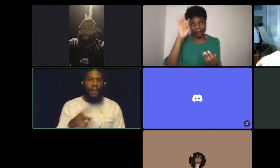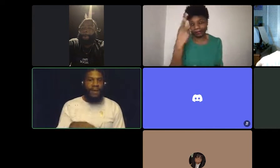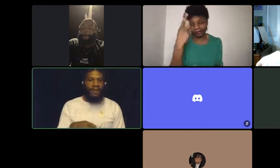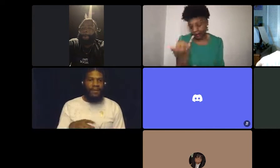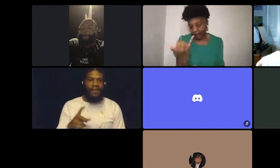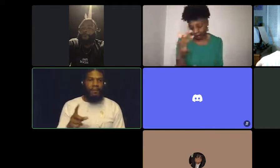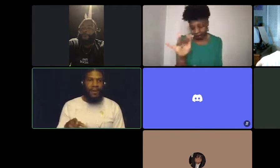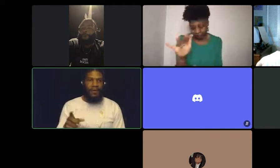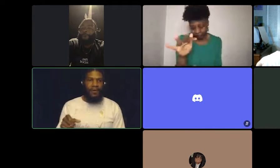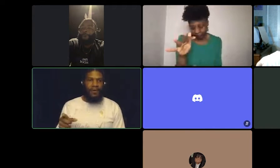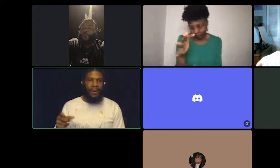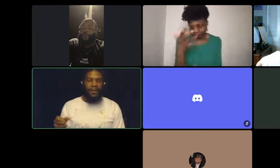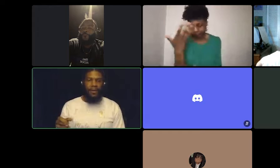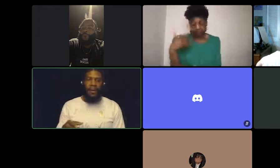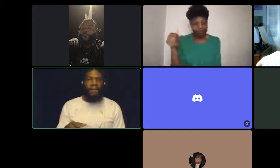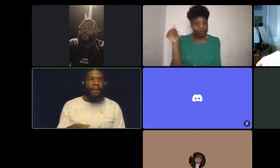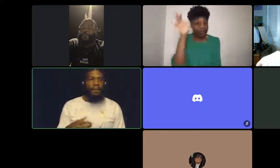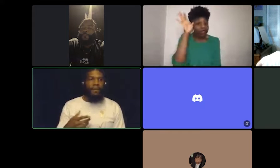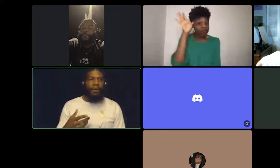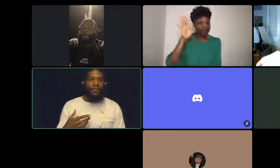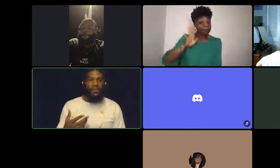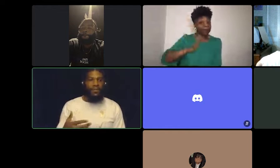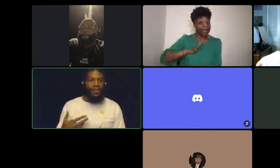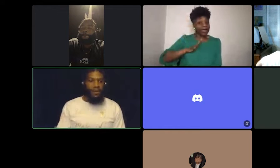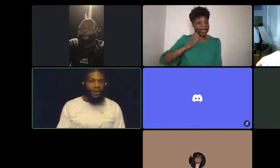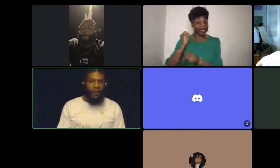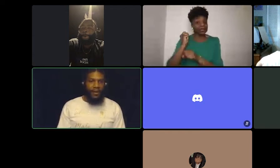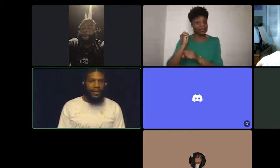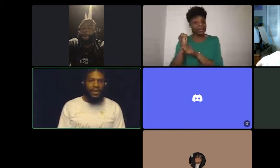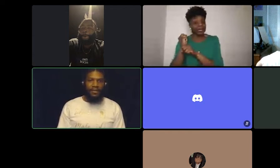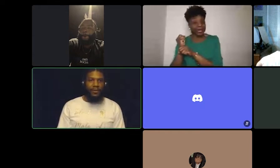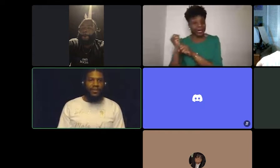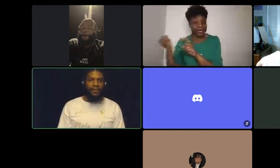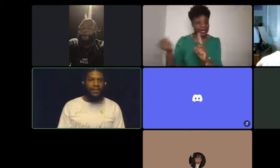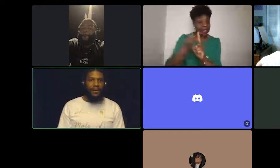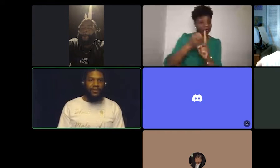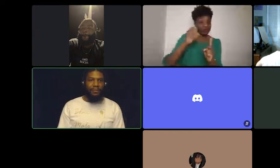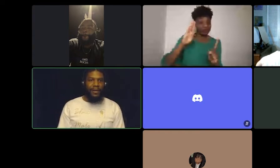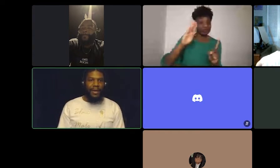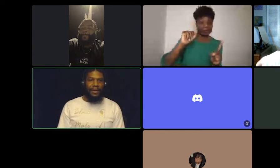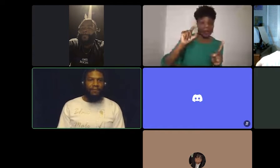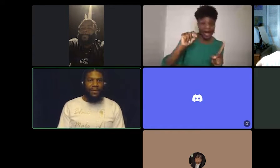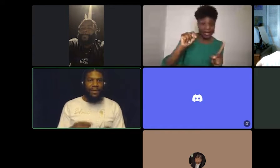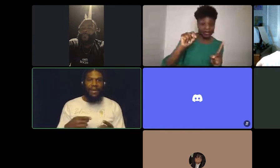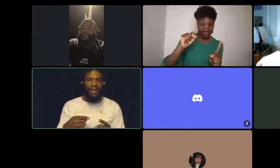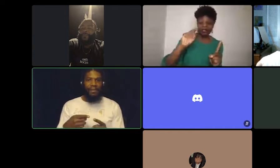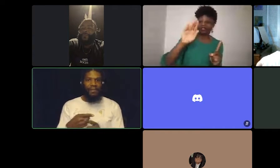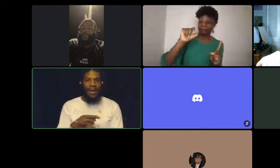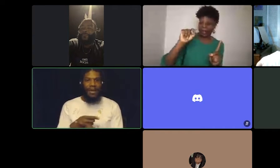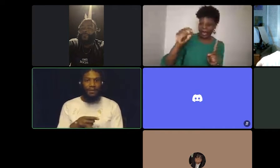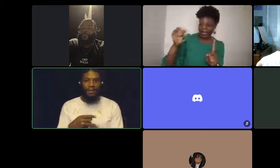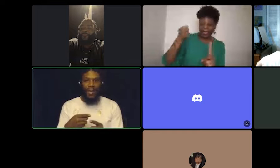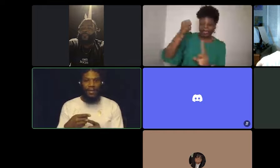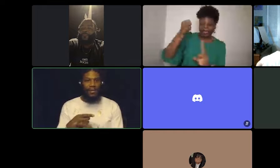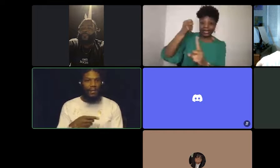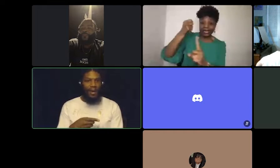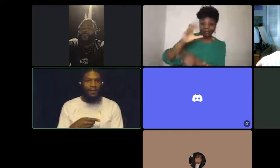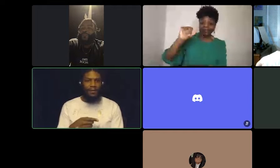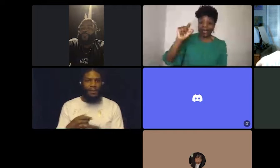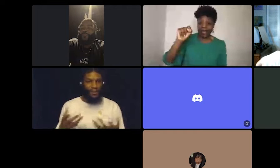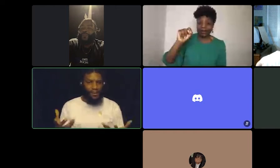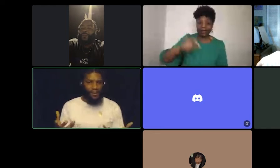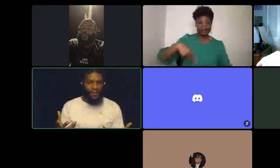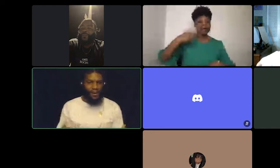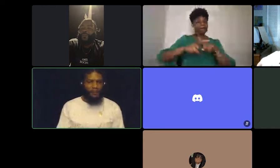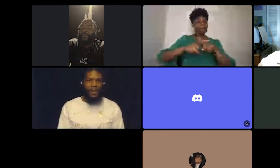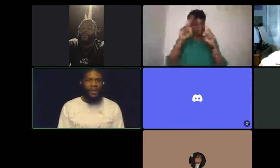bat that hit the cat. Maybe a person is slurring, right? And so the subtitles might have the cat in the bat, the cat hit the bat, something like